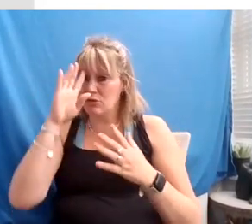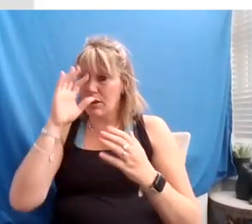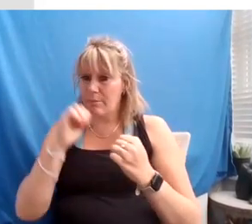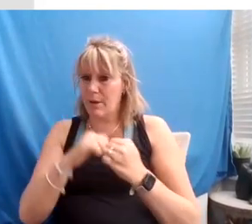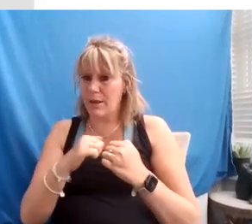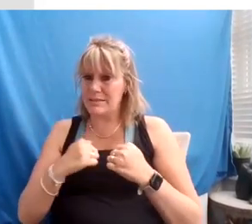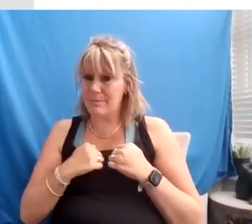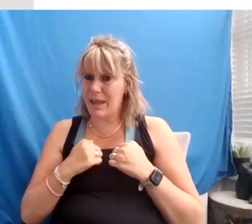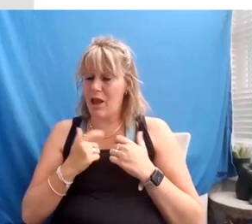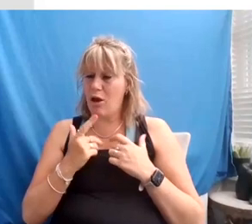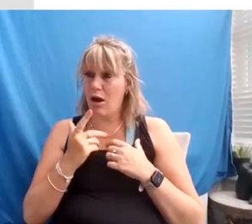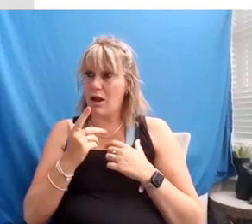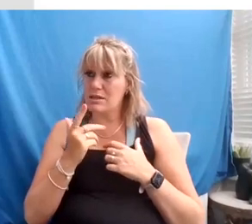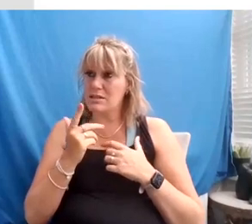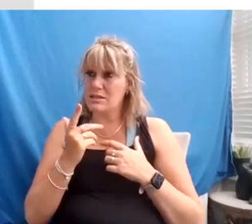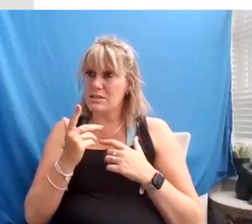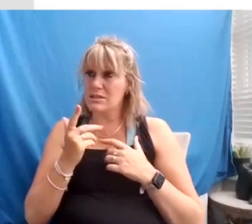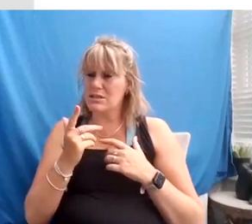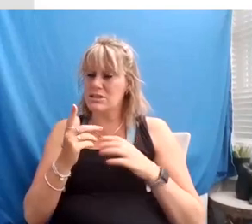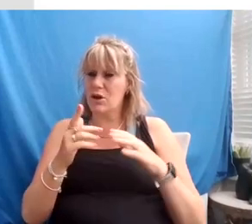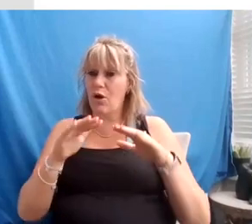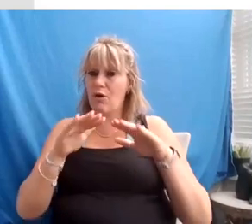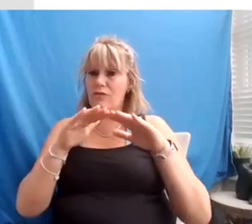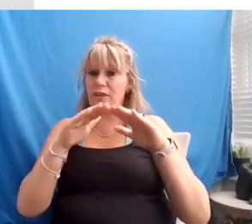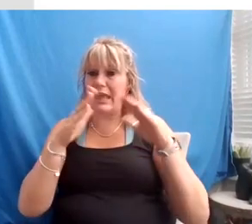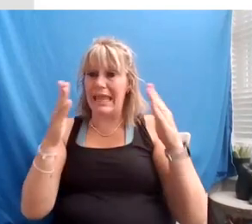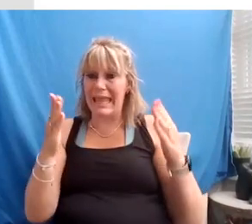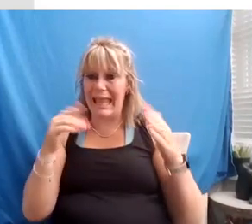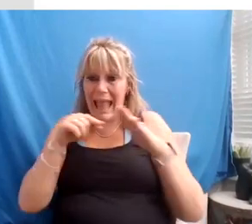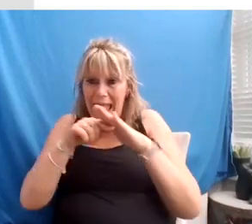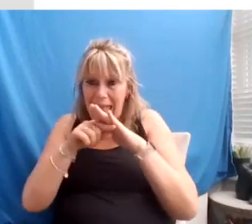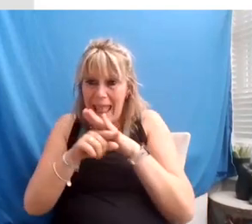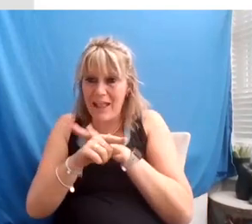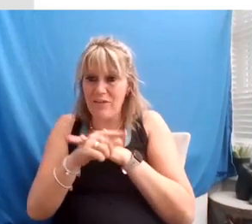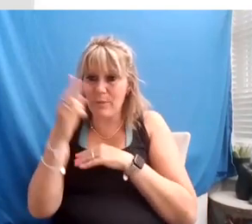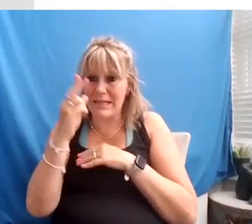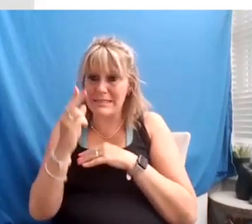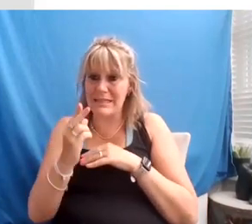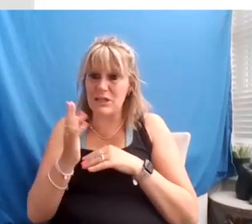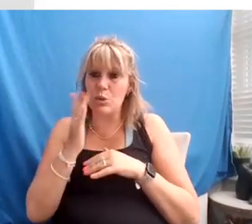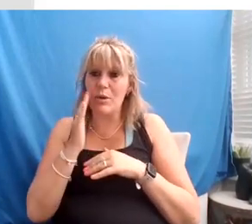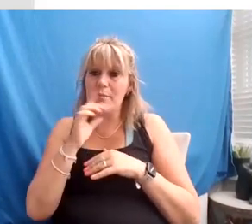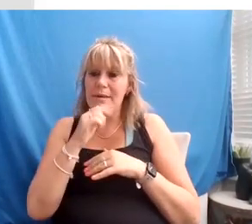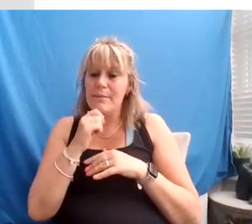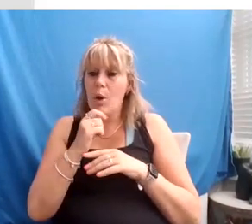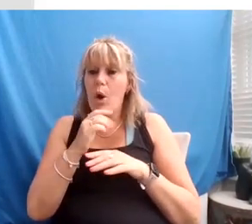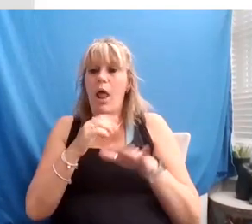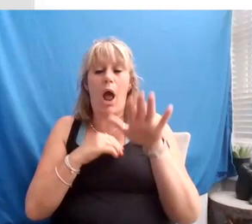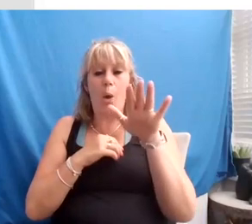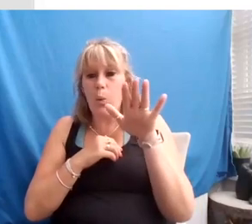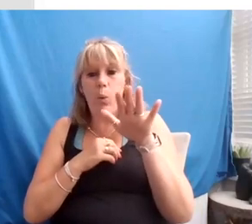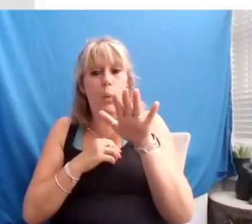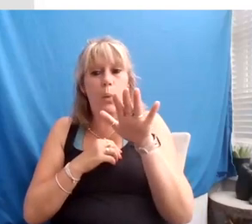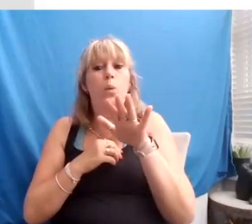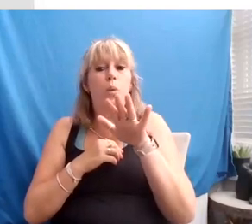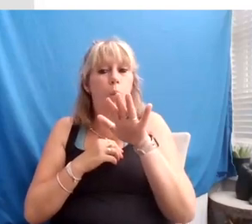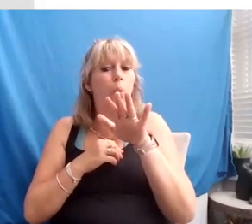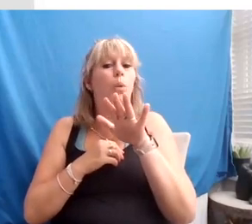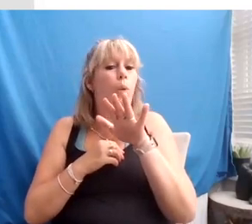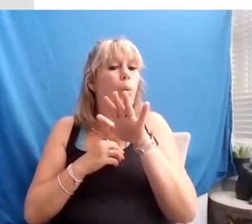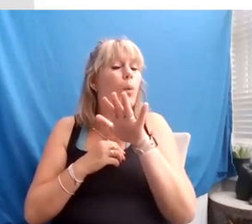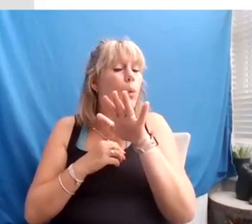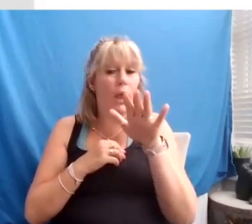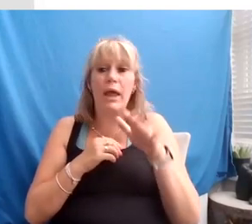cave paintings where people would blow around their hands. Mm. They blow pigment around the hands. And we've got the